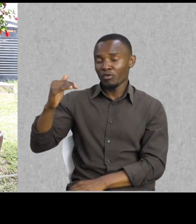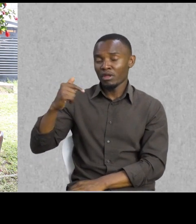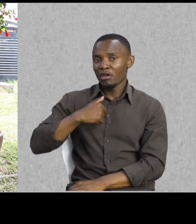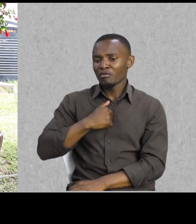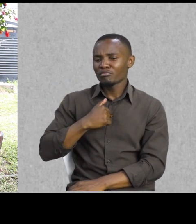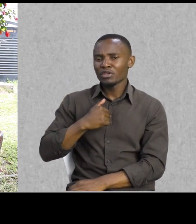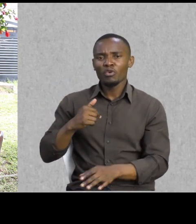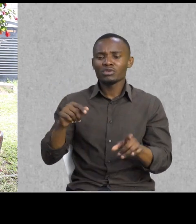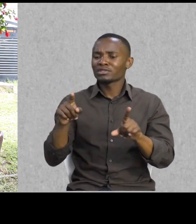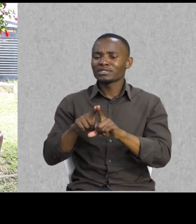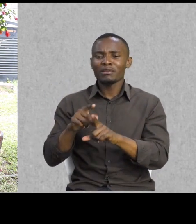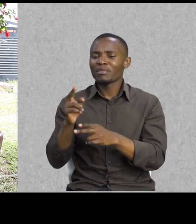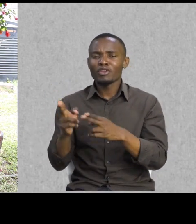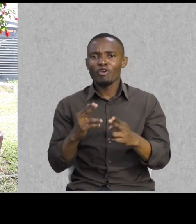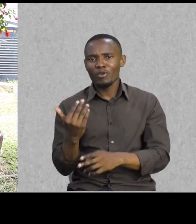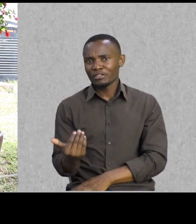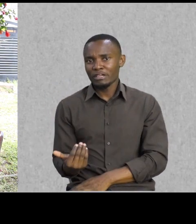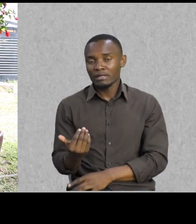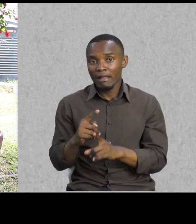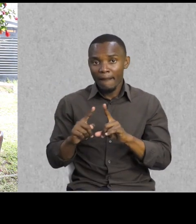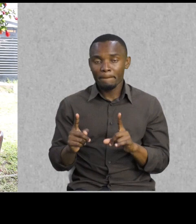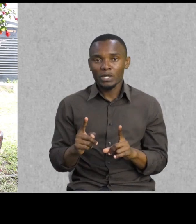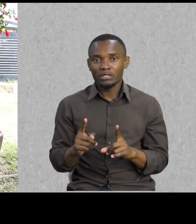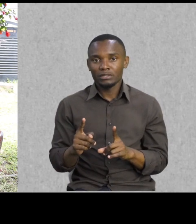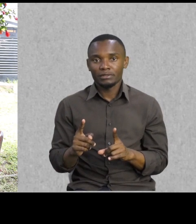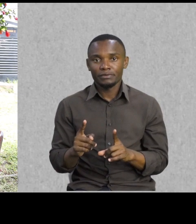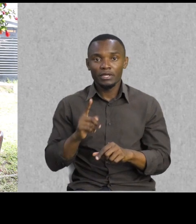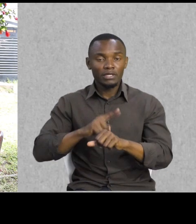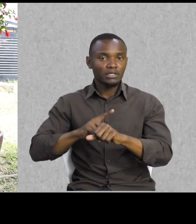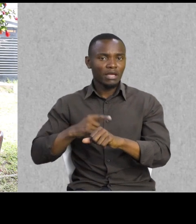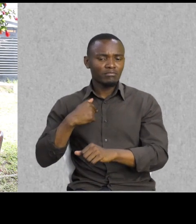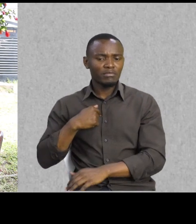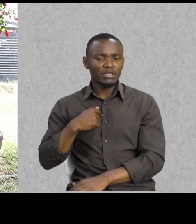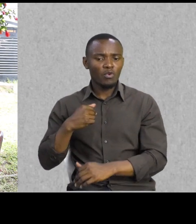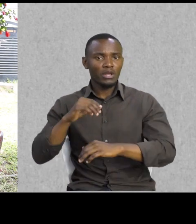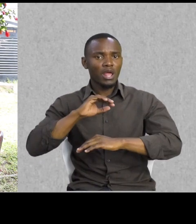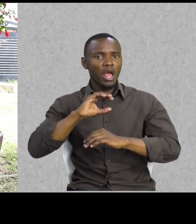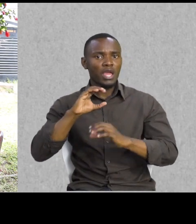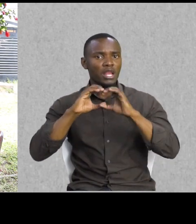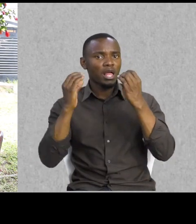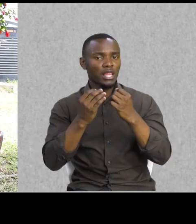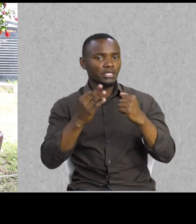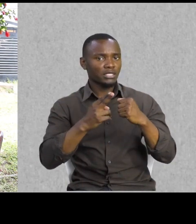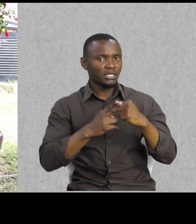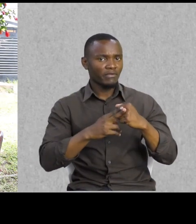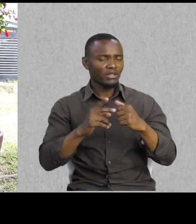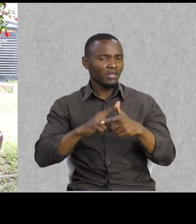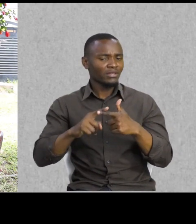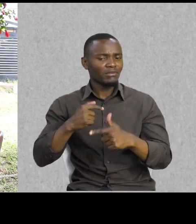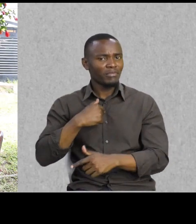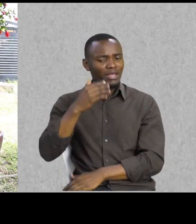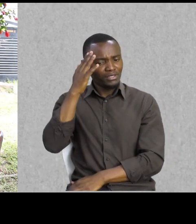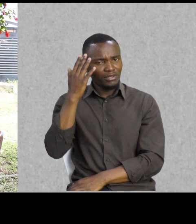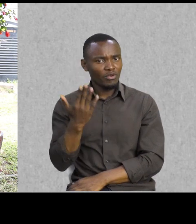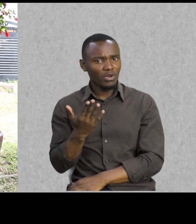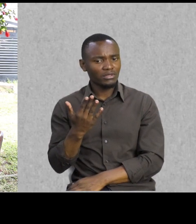up as a normal child. But when I reached in class 7, I came to realize that no,